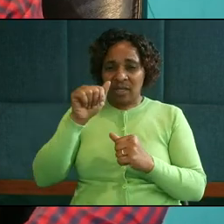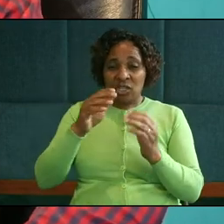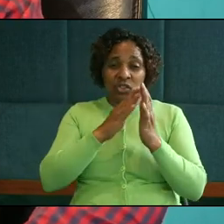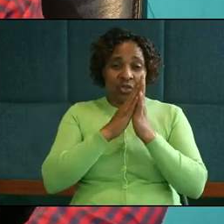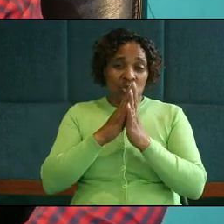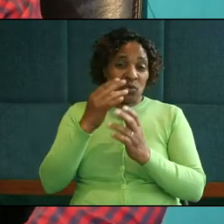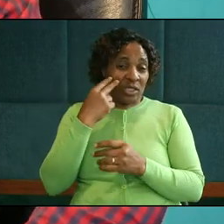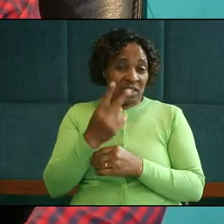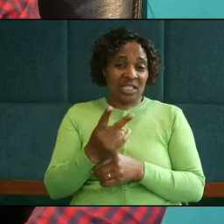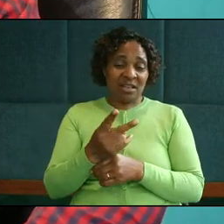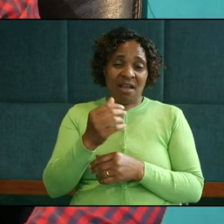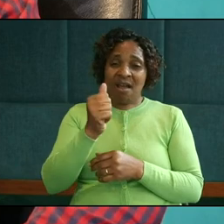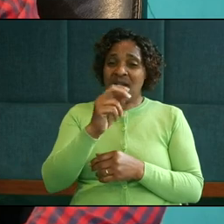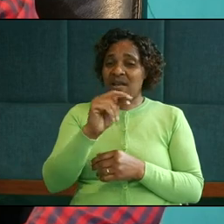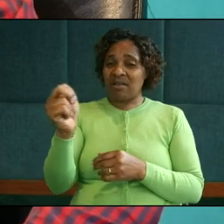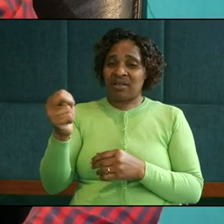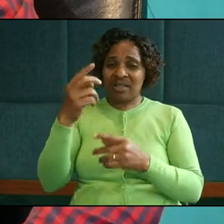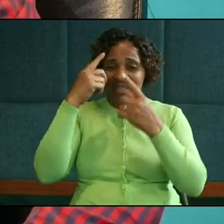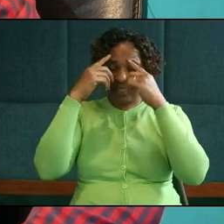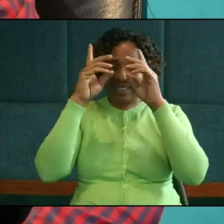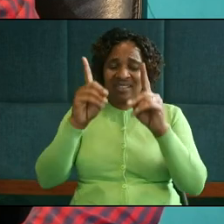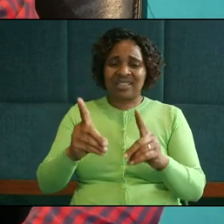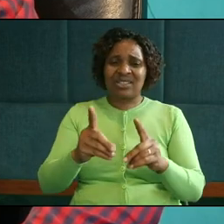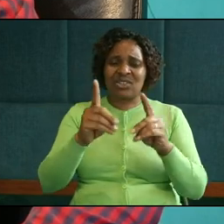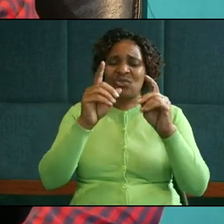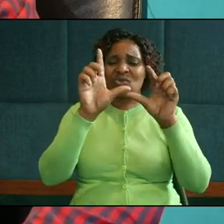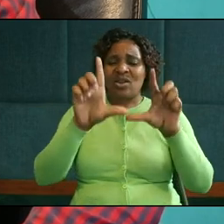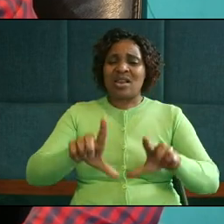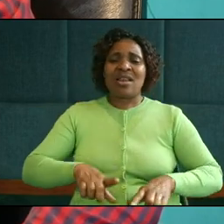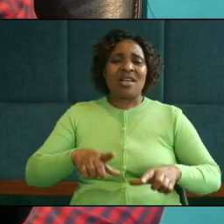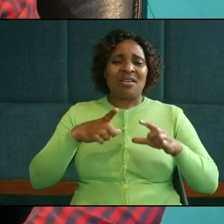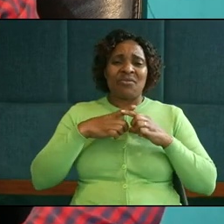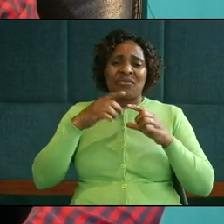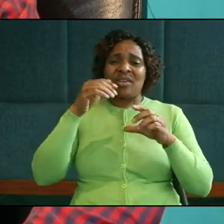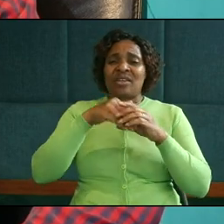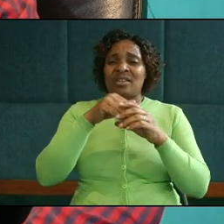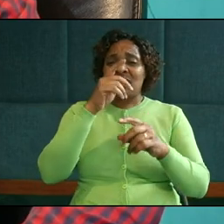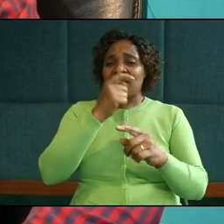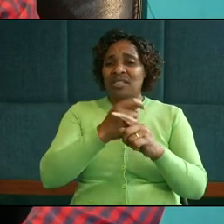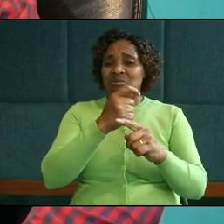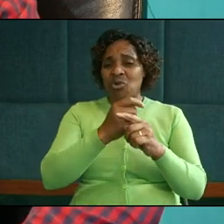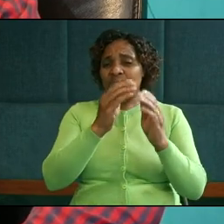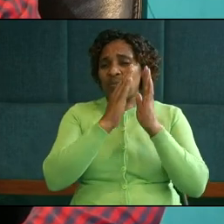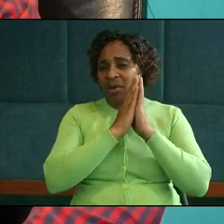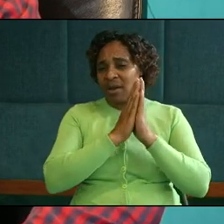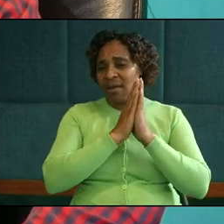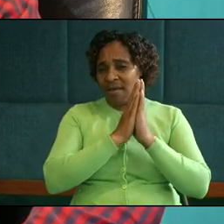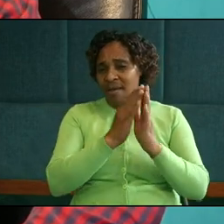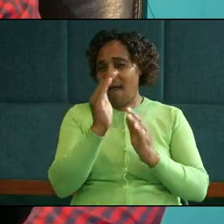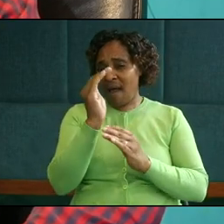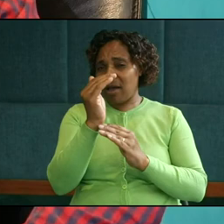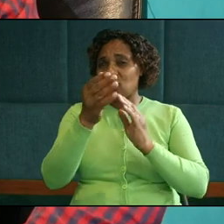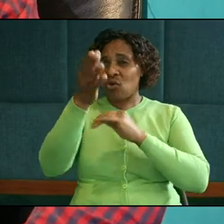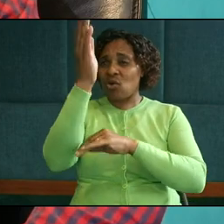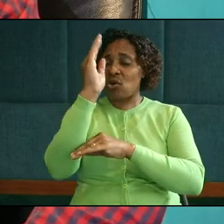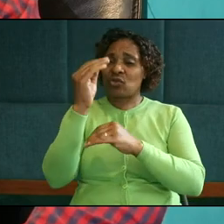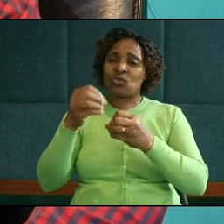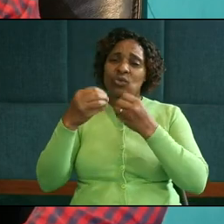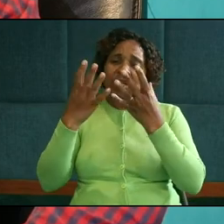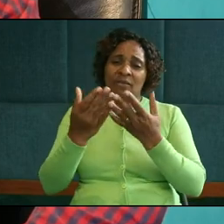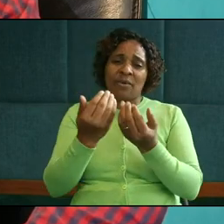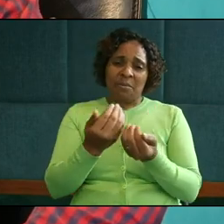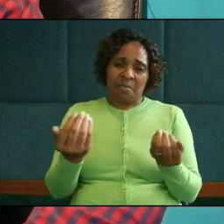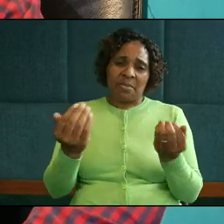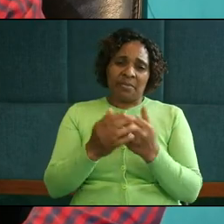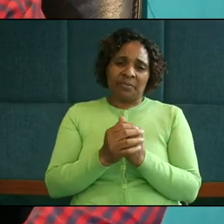that Hannah decided to go to the temple and pray and ask God to give her a child. And she